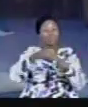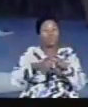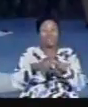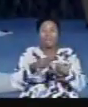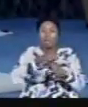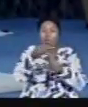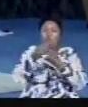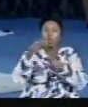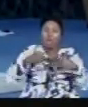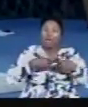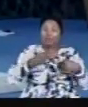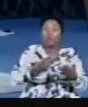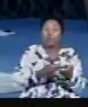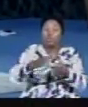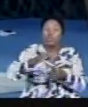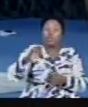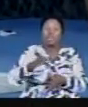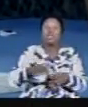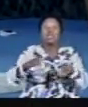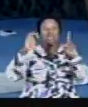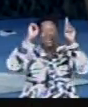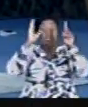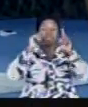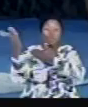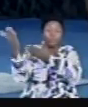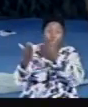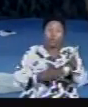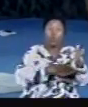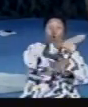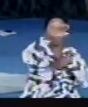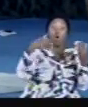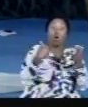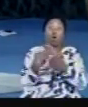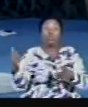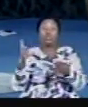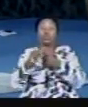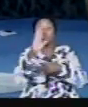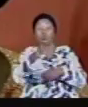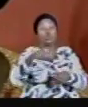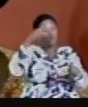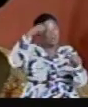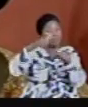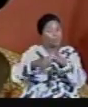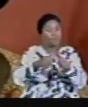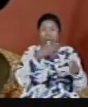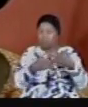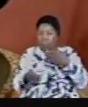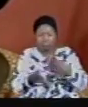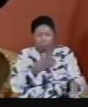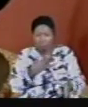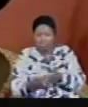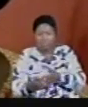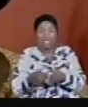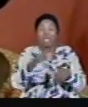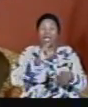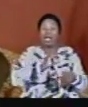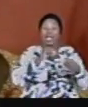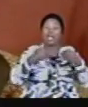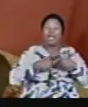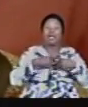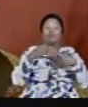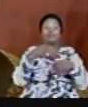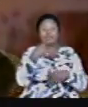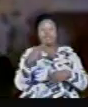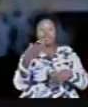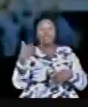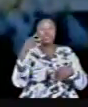shall bring all things to your remembrance, whatsoever I have said unto